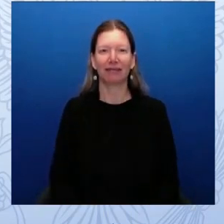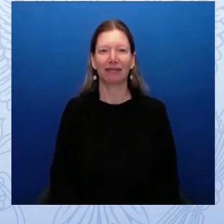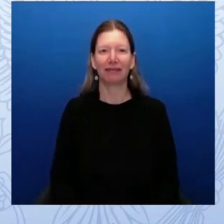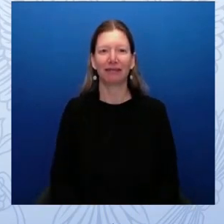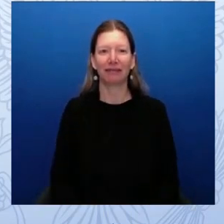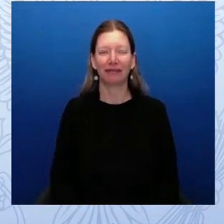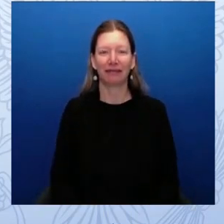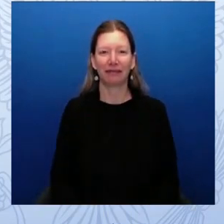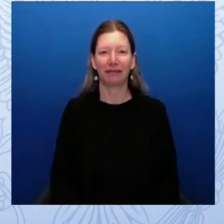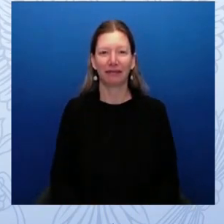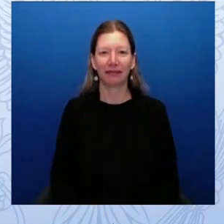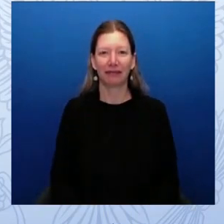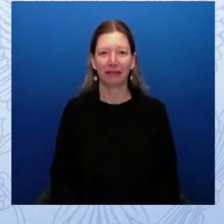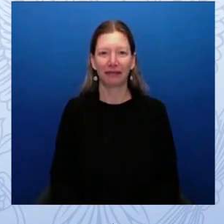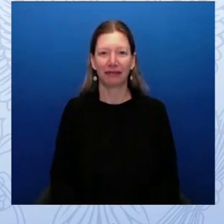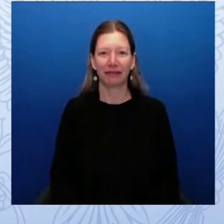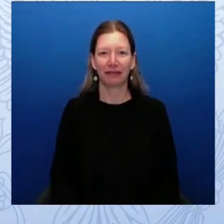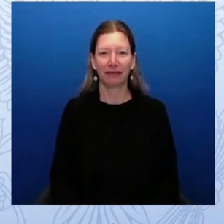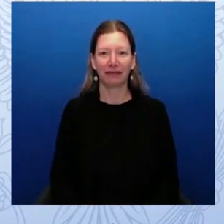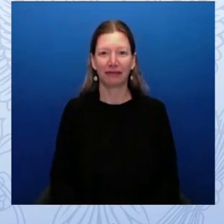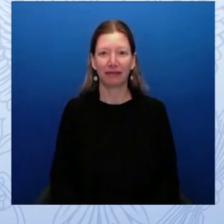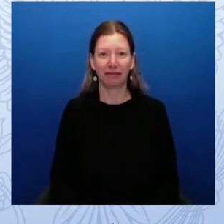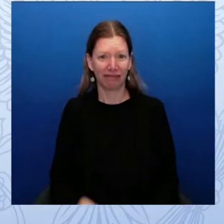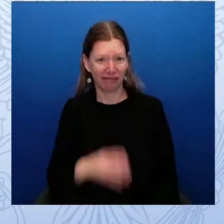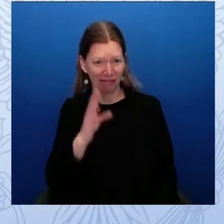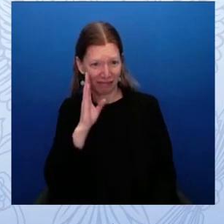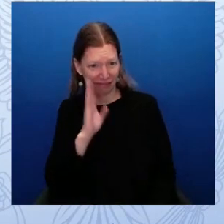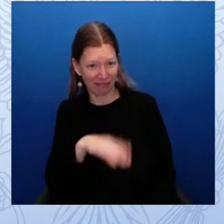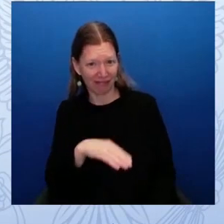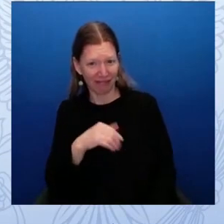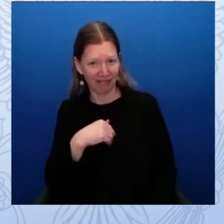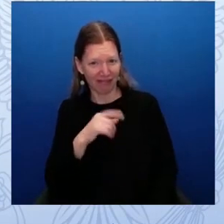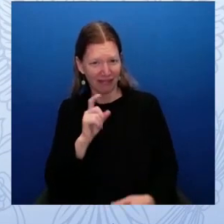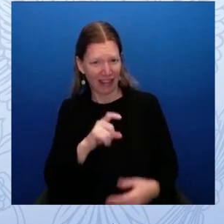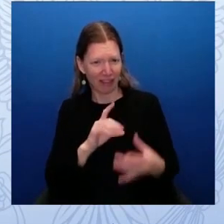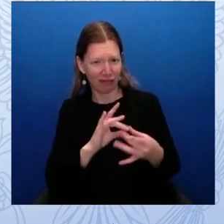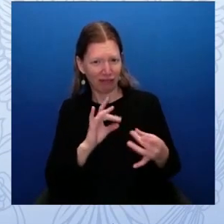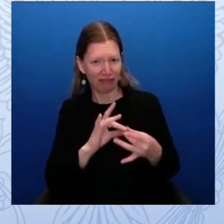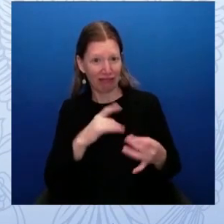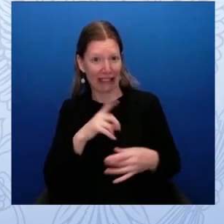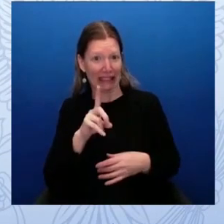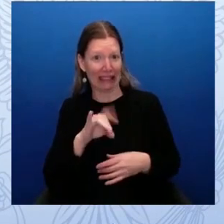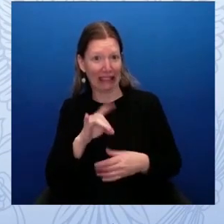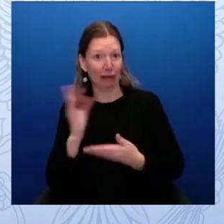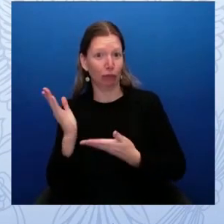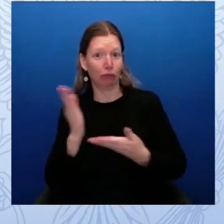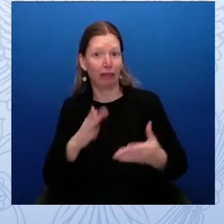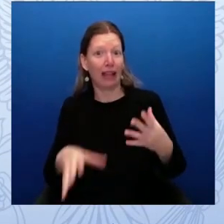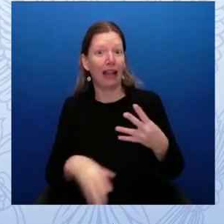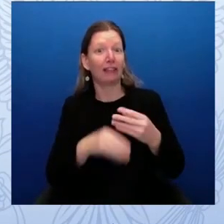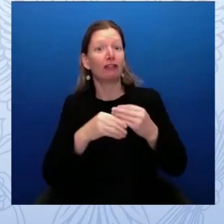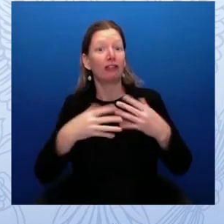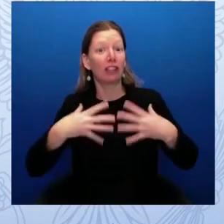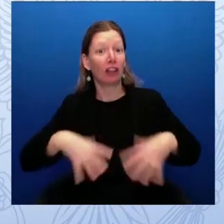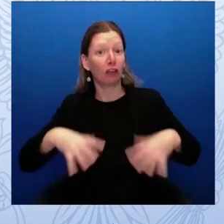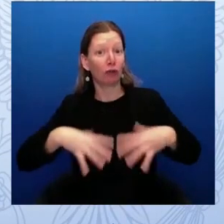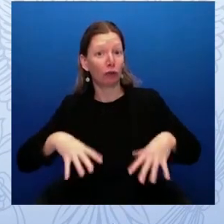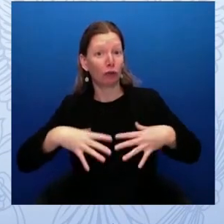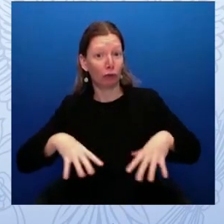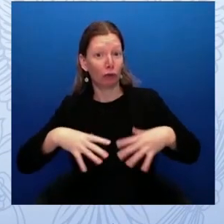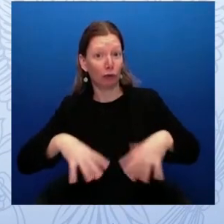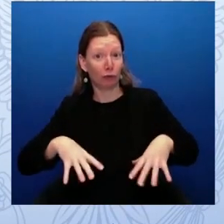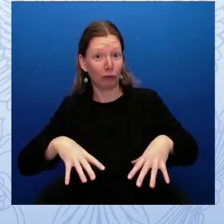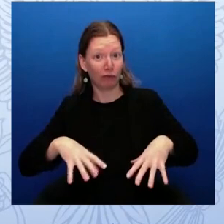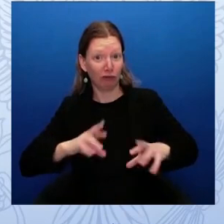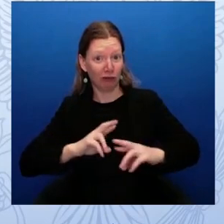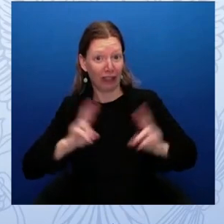You know, I have to say that I did bring an extra costume in the dressing room in case you wanted to